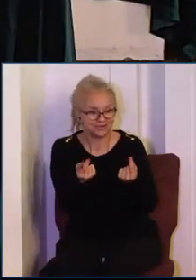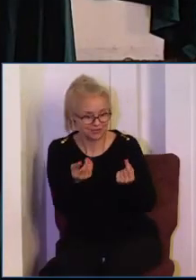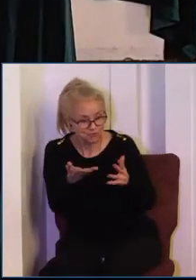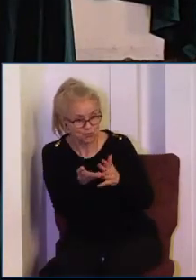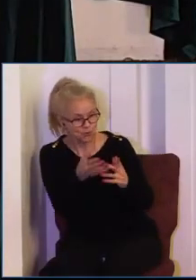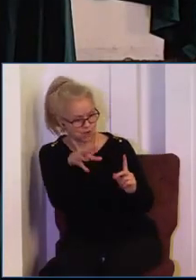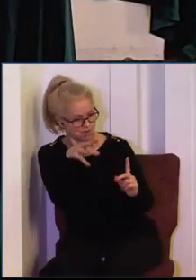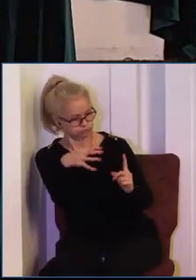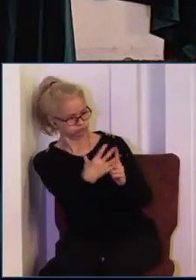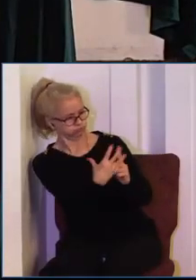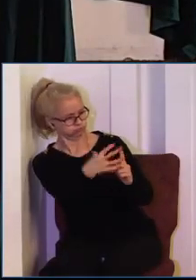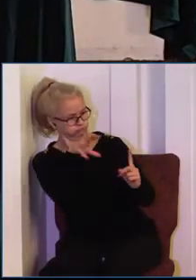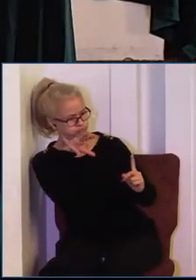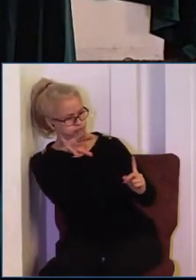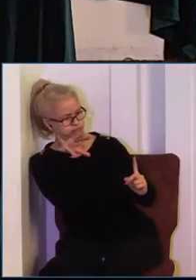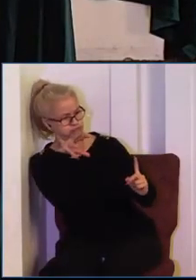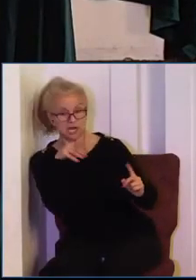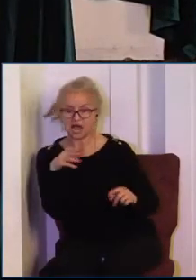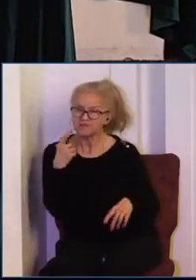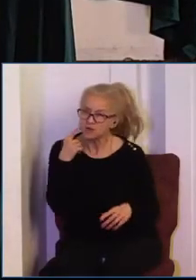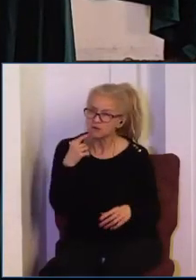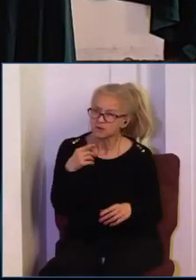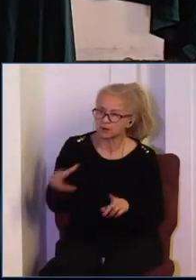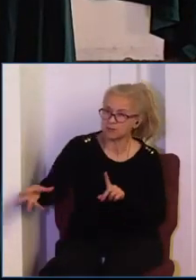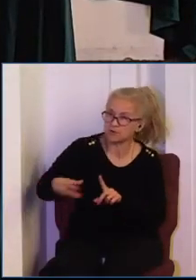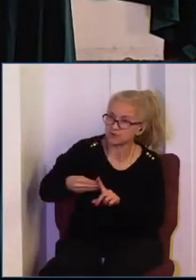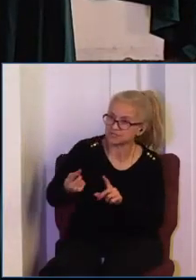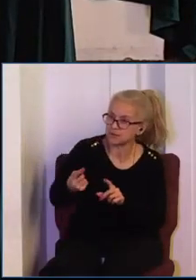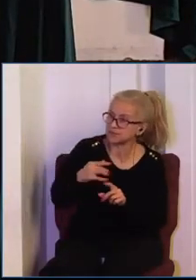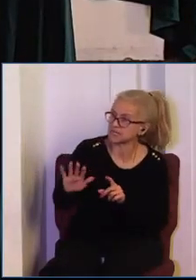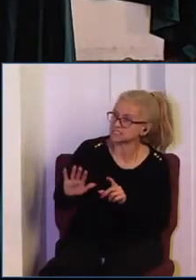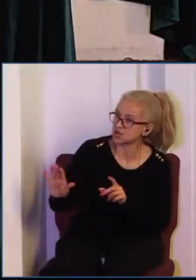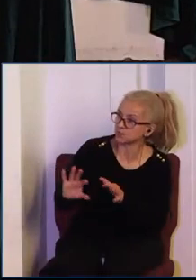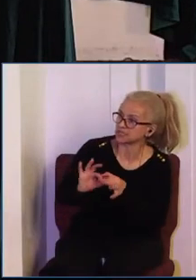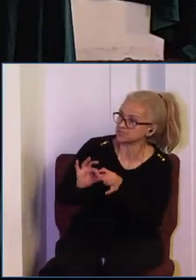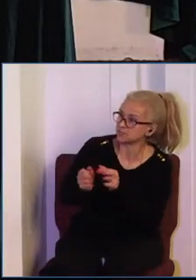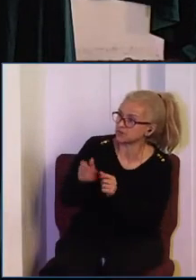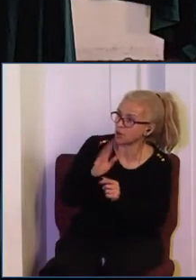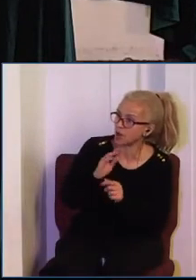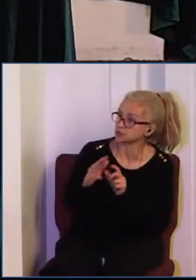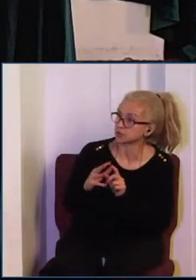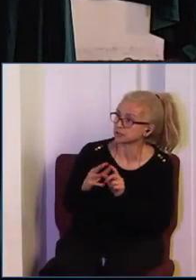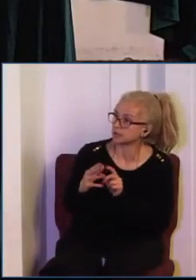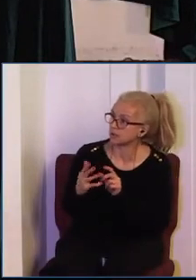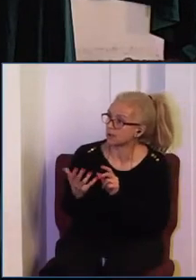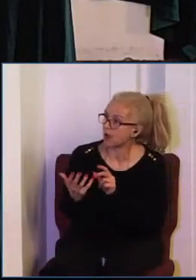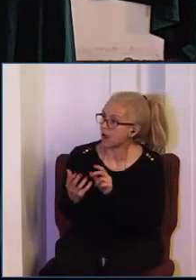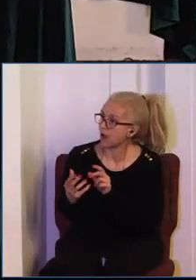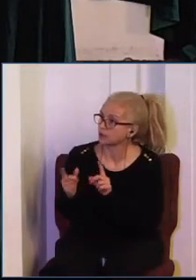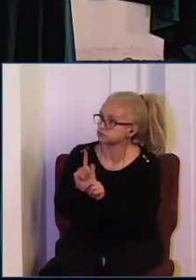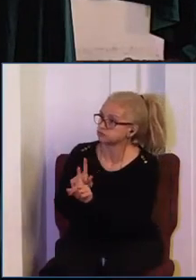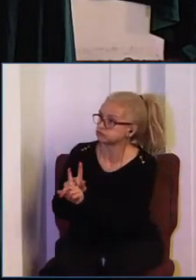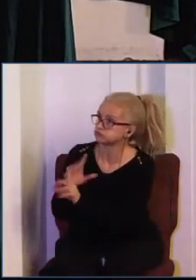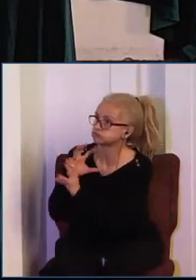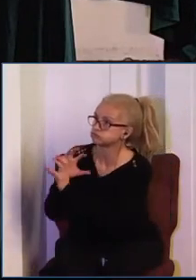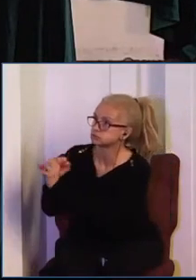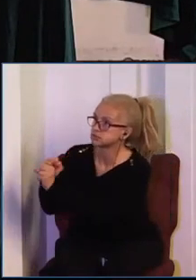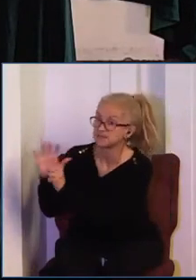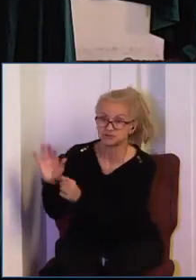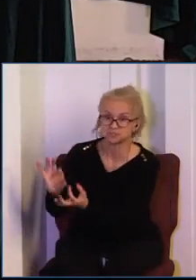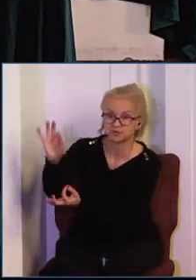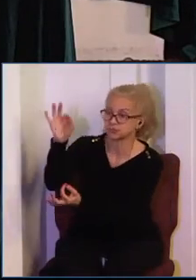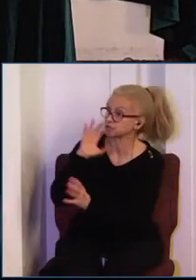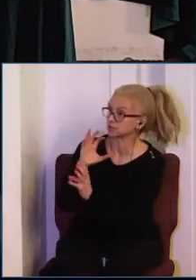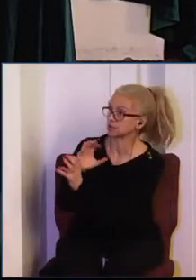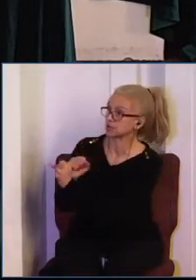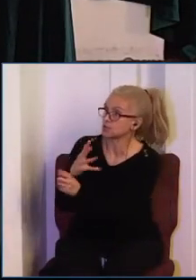him. Have you ever been attracted to someone and it was their relationship with God? It was their spirituality you were really attracted to? You